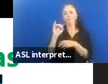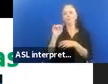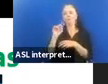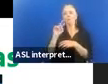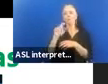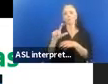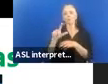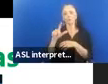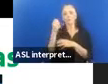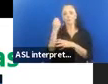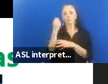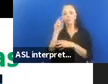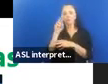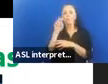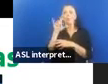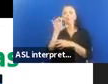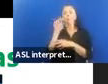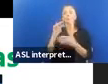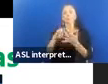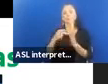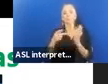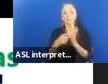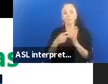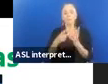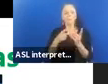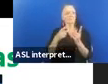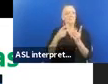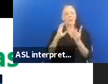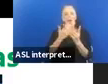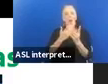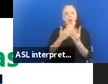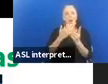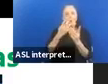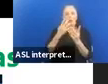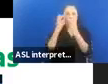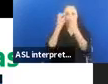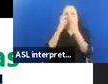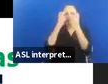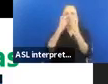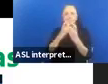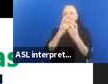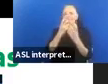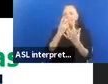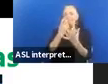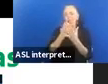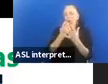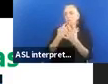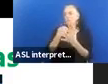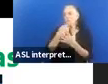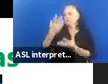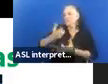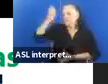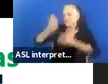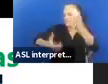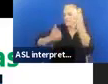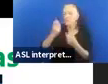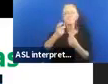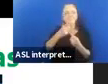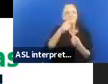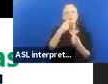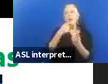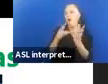reproduce everything we have through the extractive economy, just more efficiently, more quickly, more energy